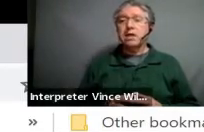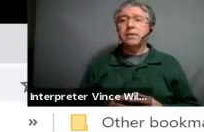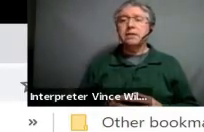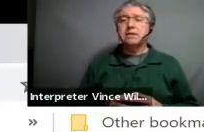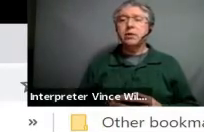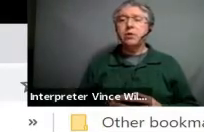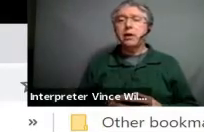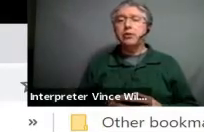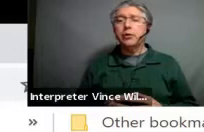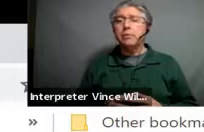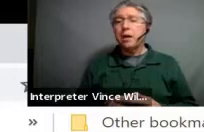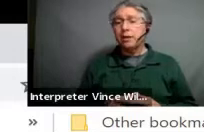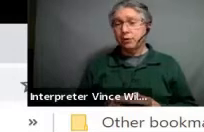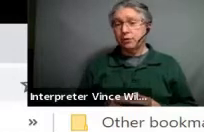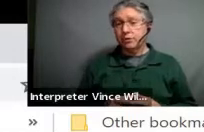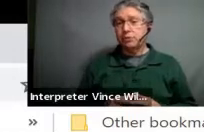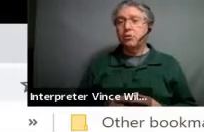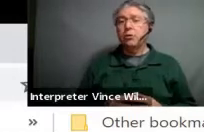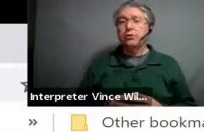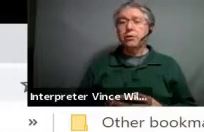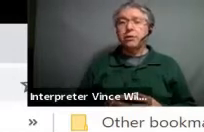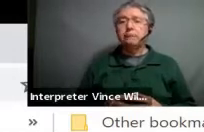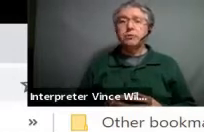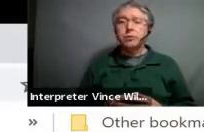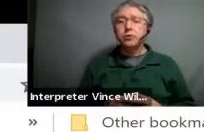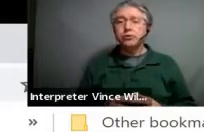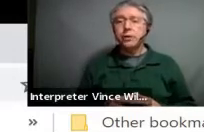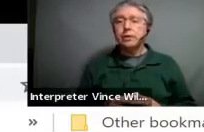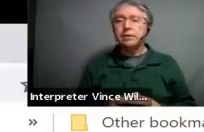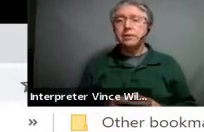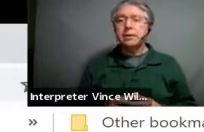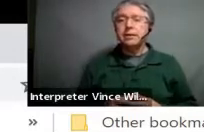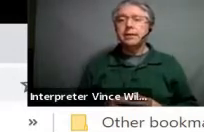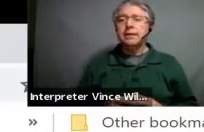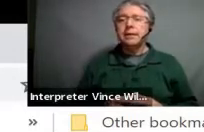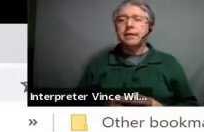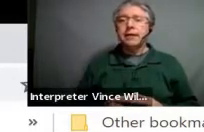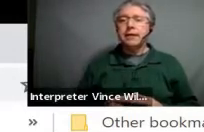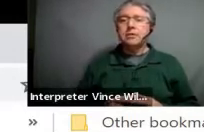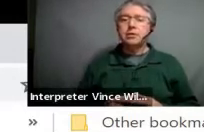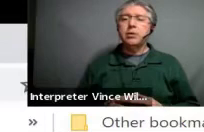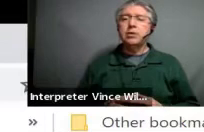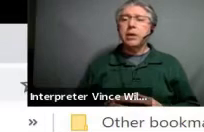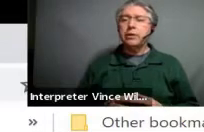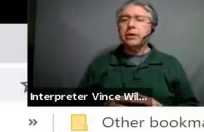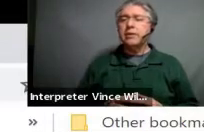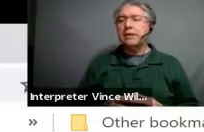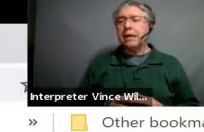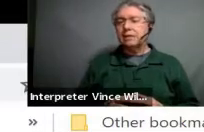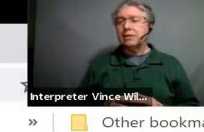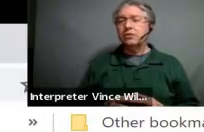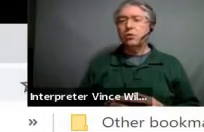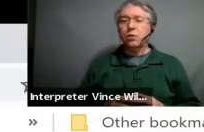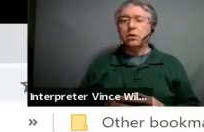surface, because he required 3 monitors or 3 computer screens. And so that would allow him